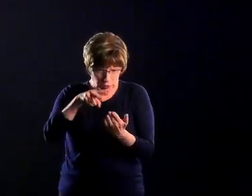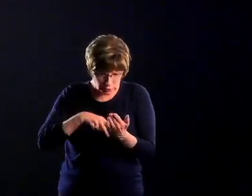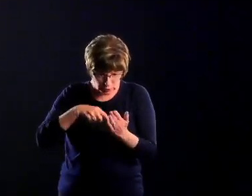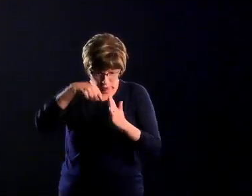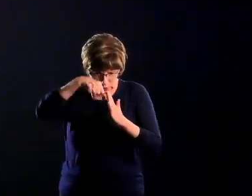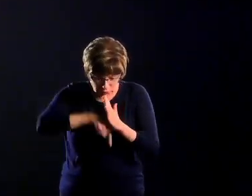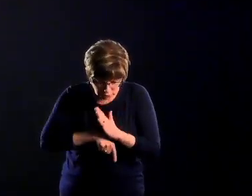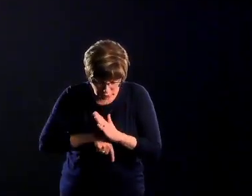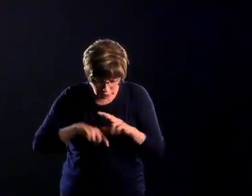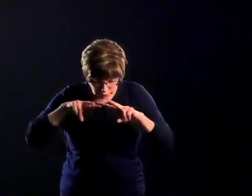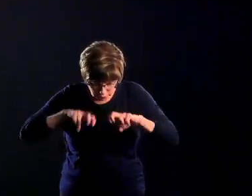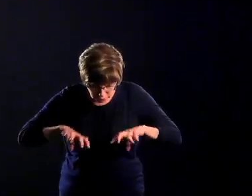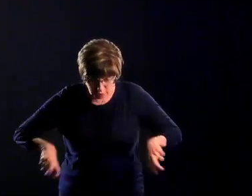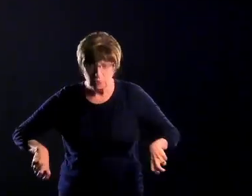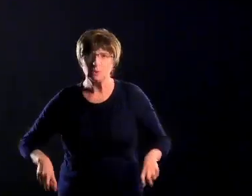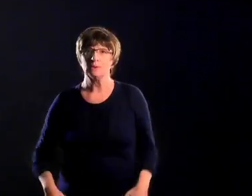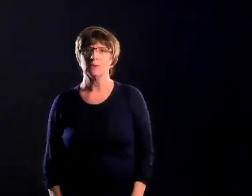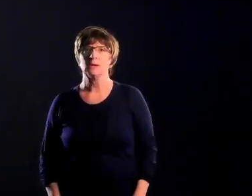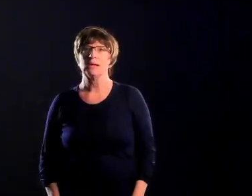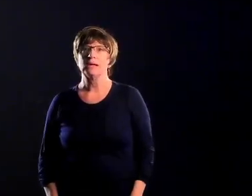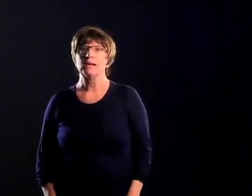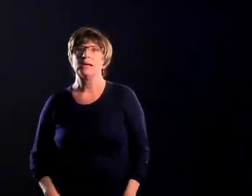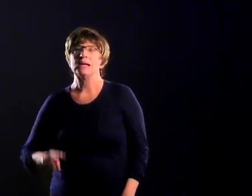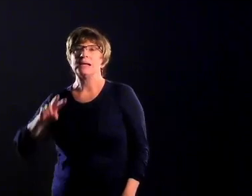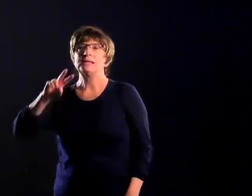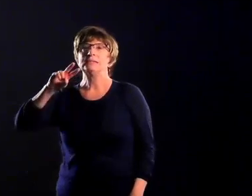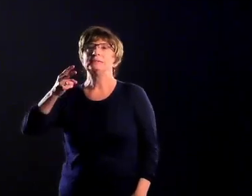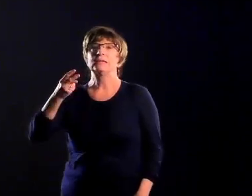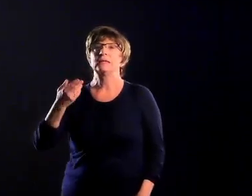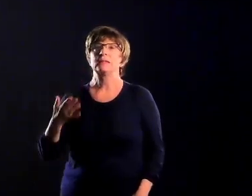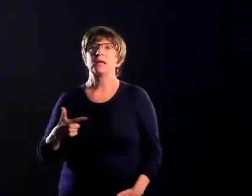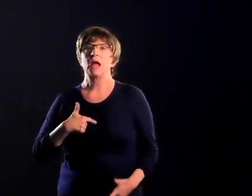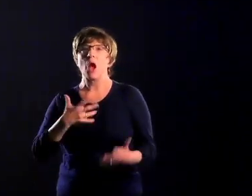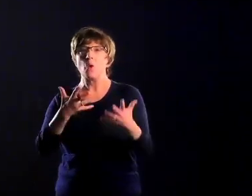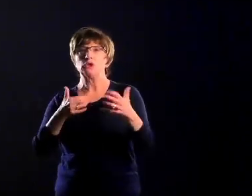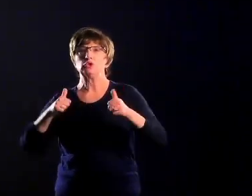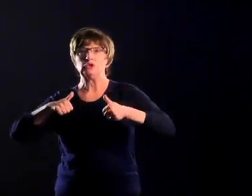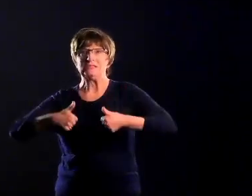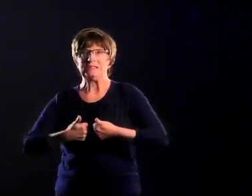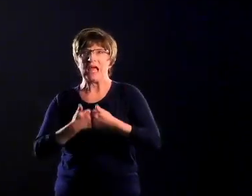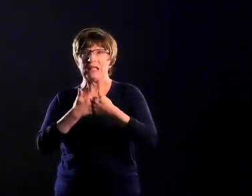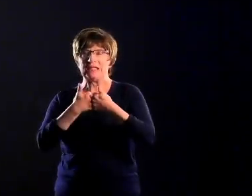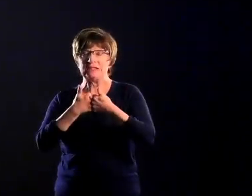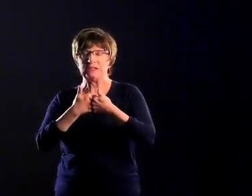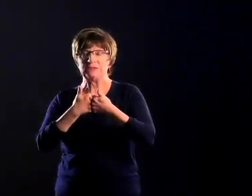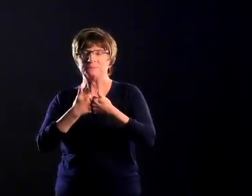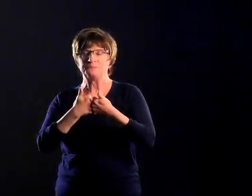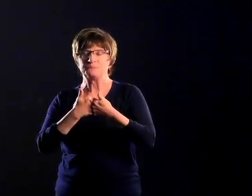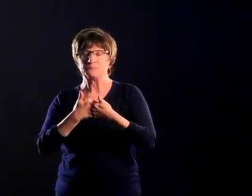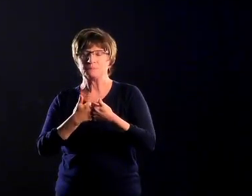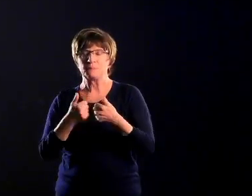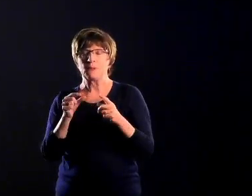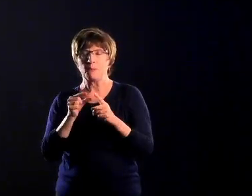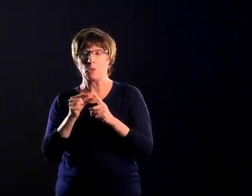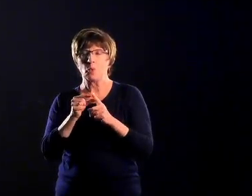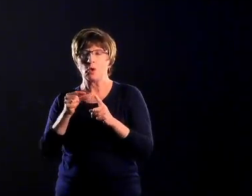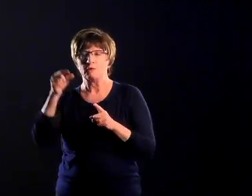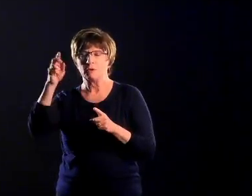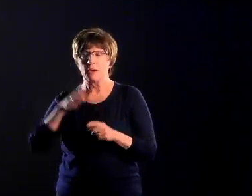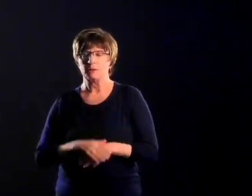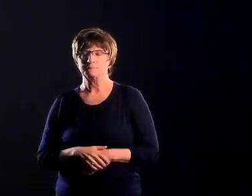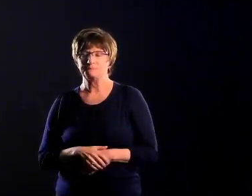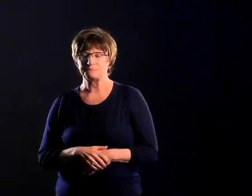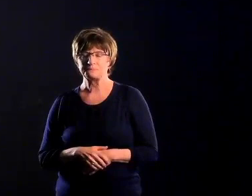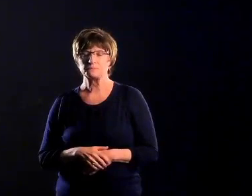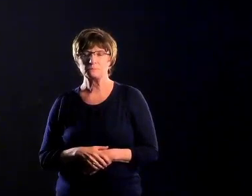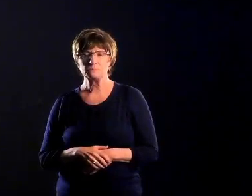Powerful. A second thing that I want to challenge you to do regarding the word of God is that you would not only